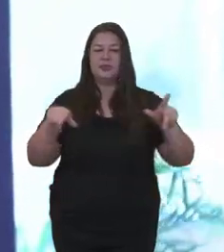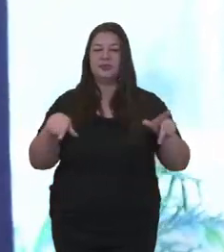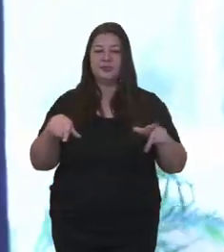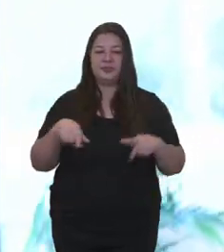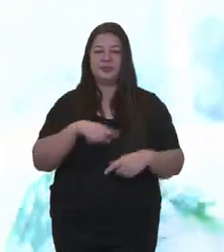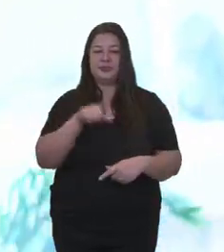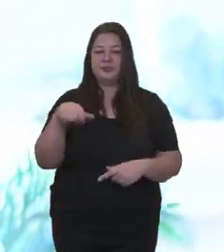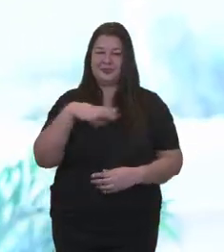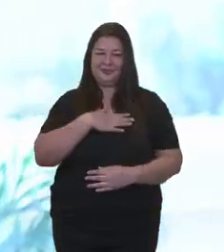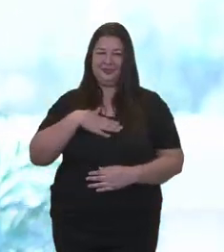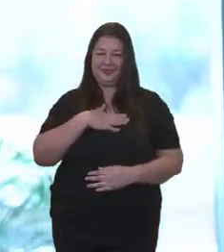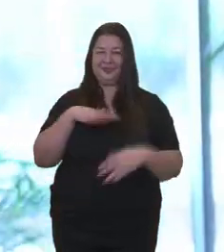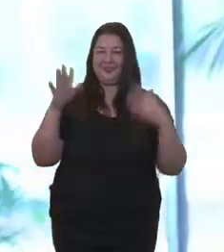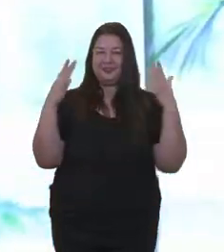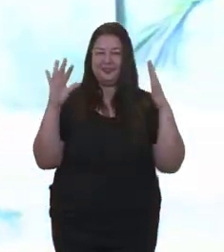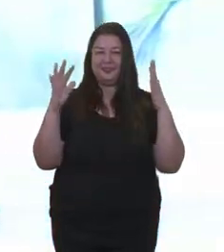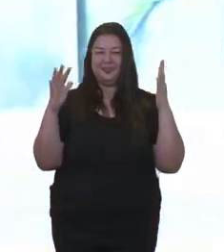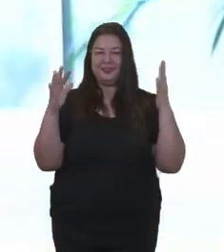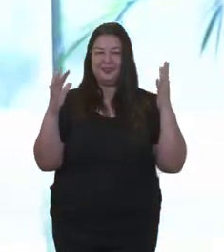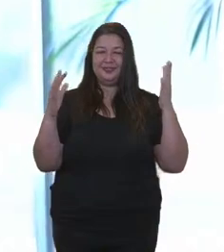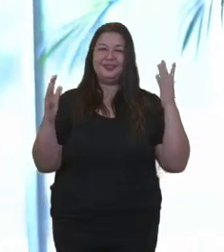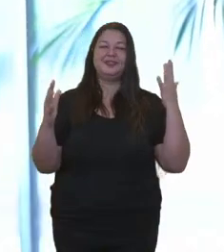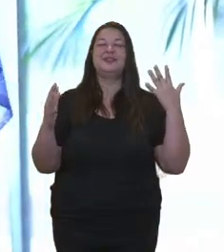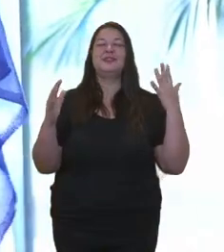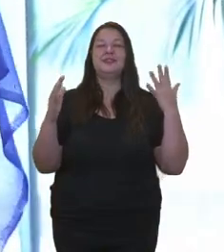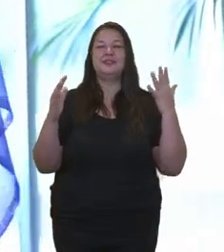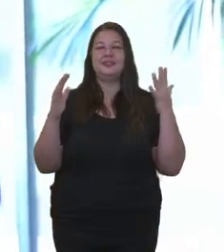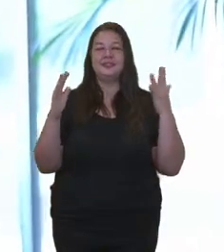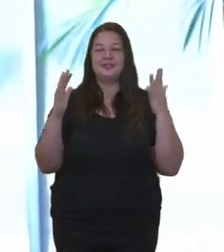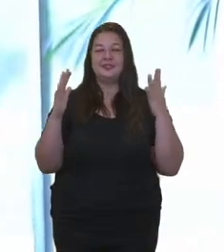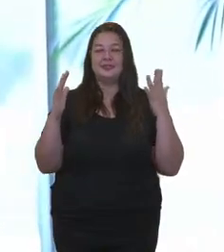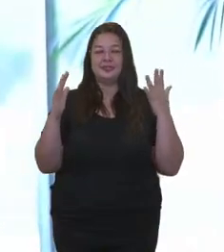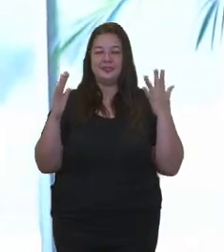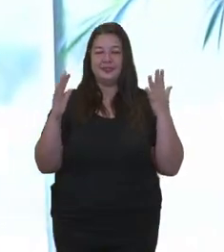following us in Brazil or abroad.